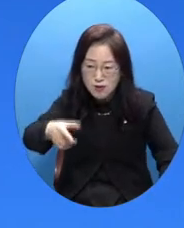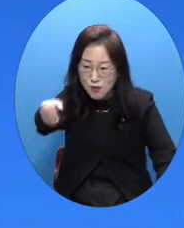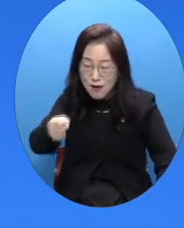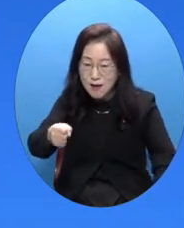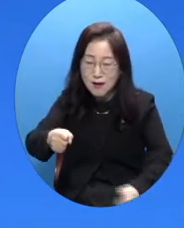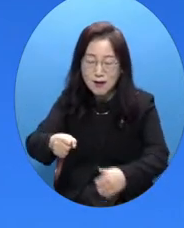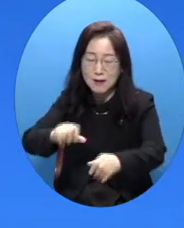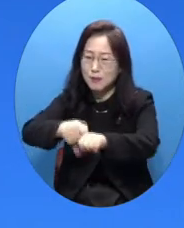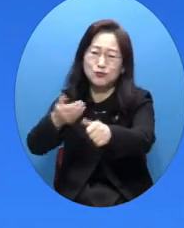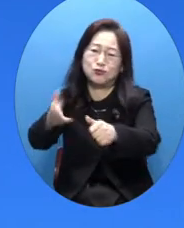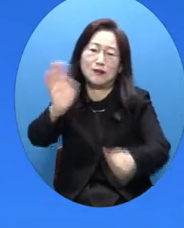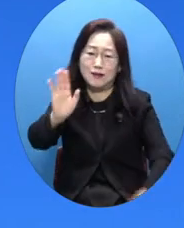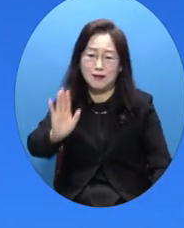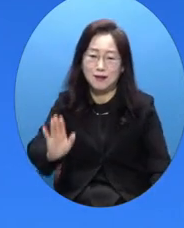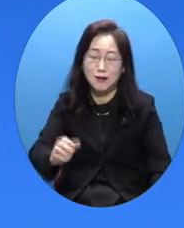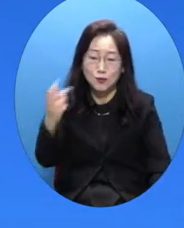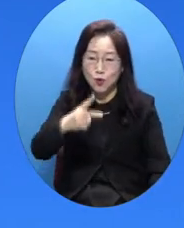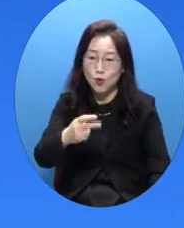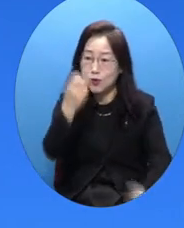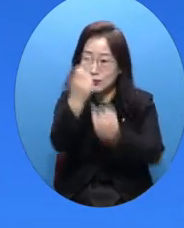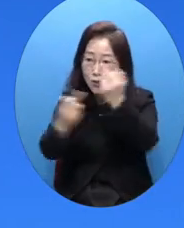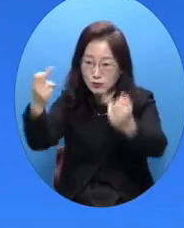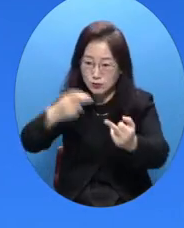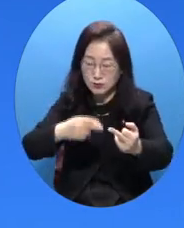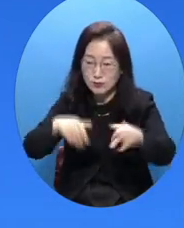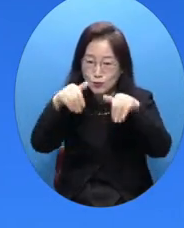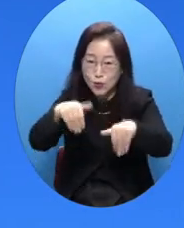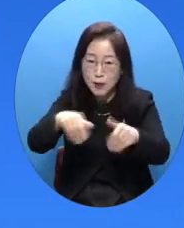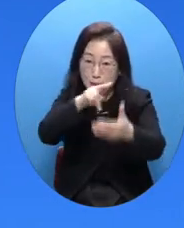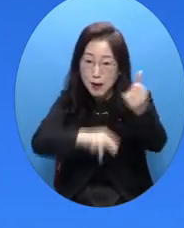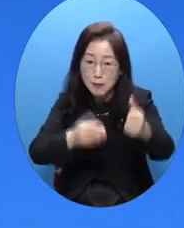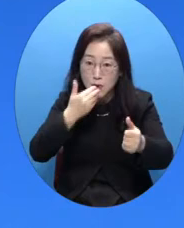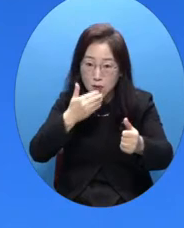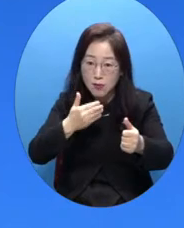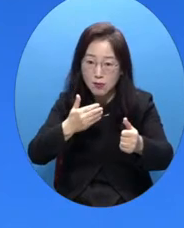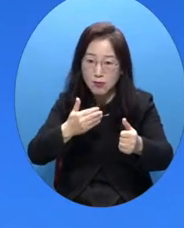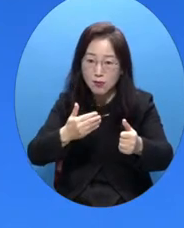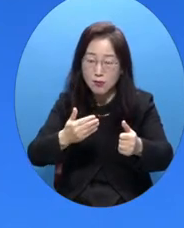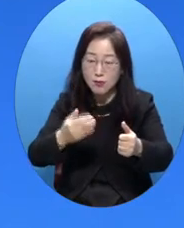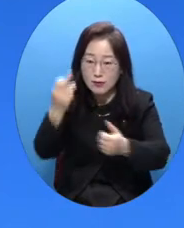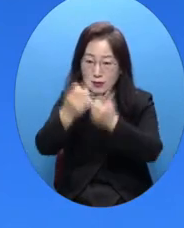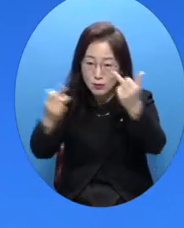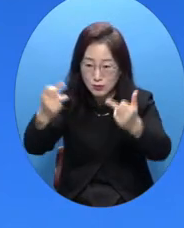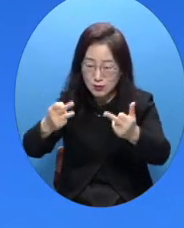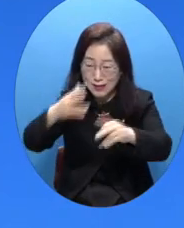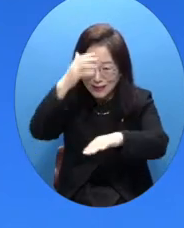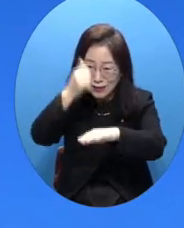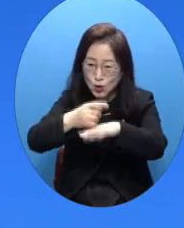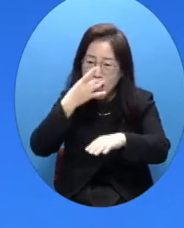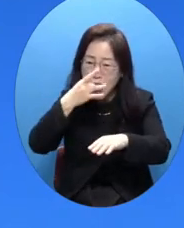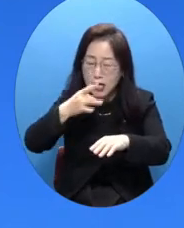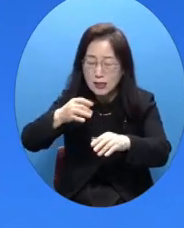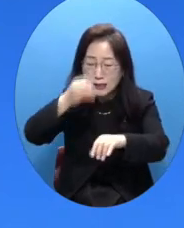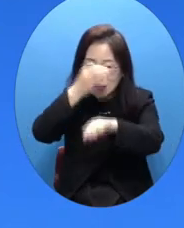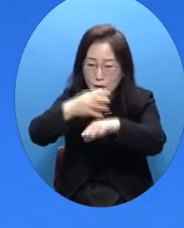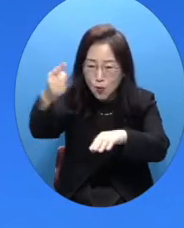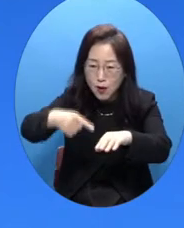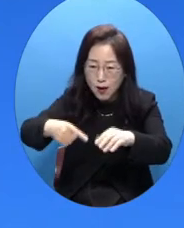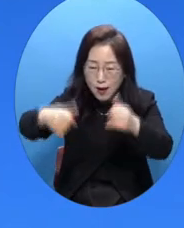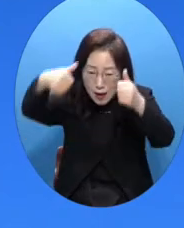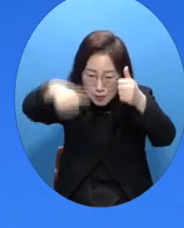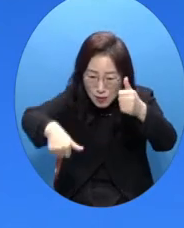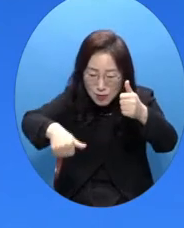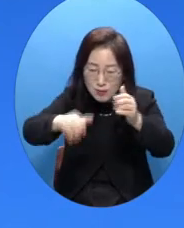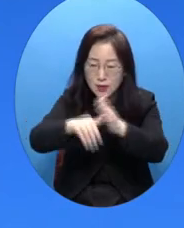about him for two years and he and his brothers who sold them into slavery while tried to kill him